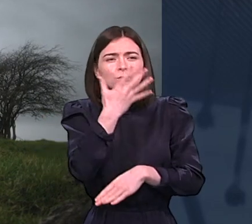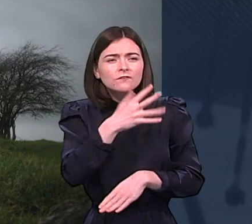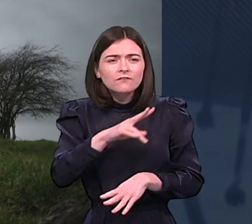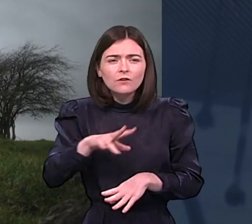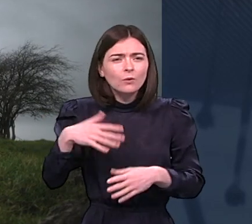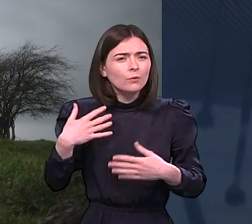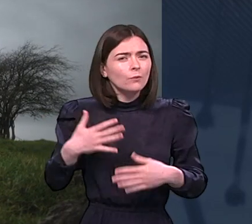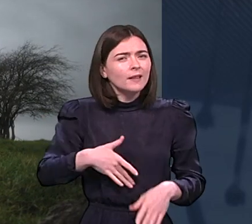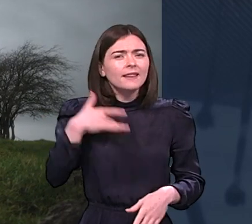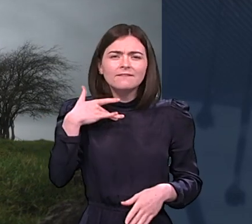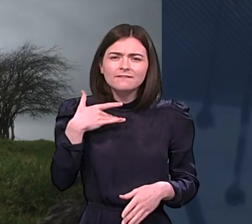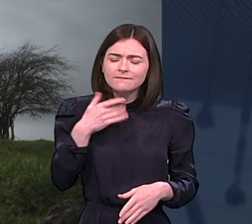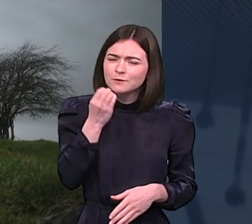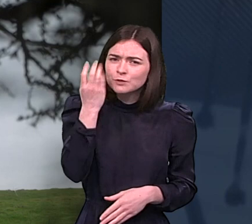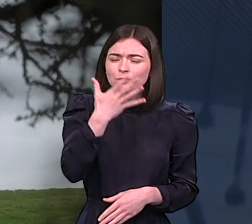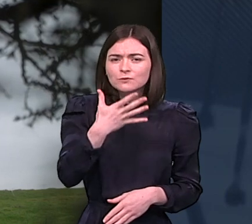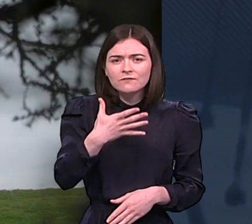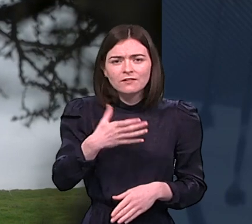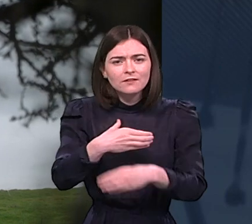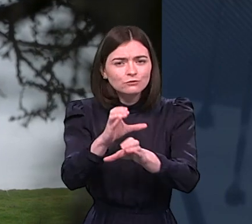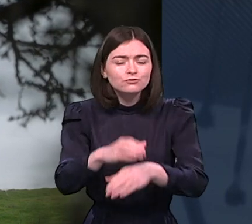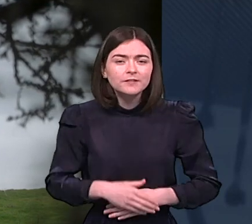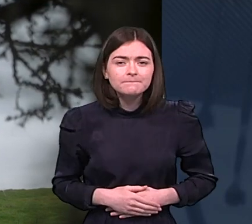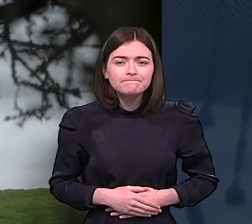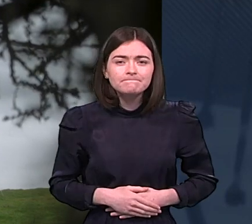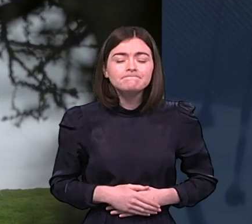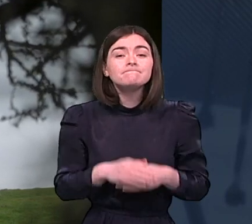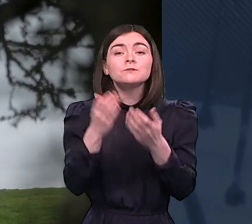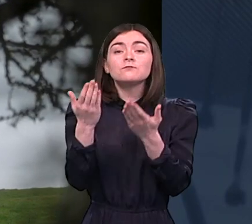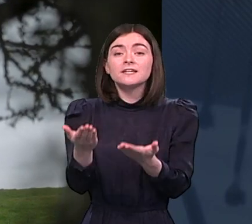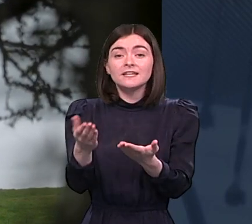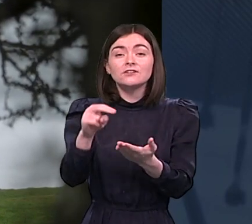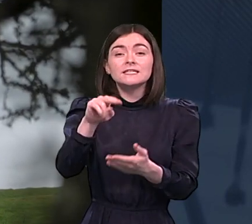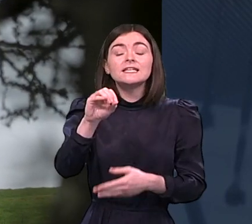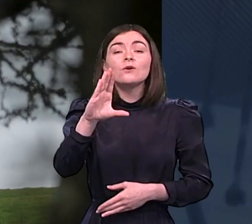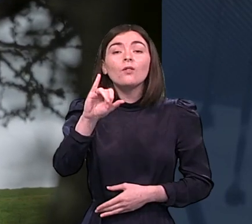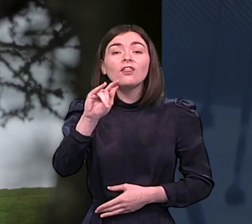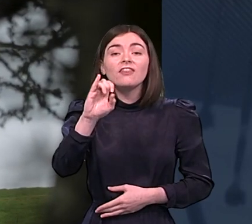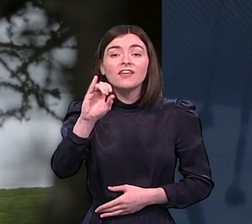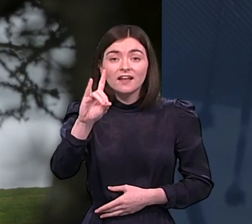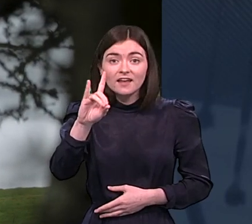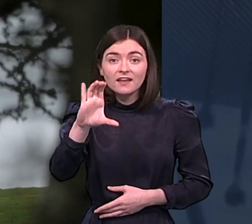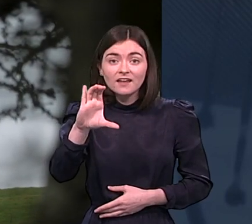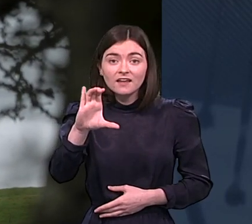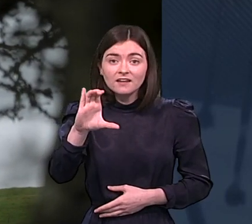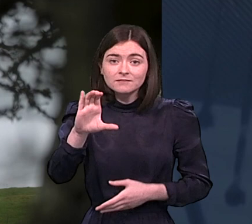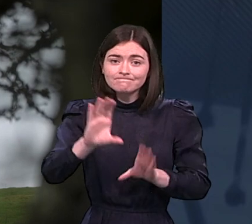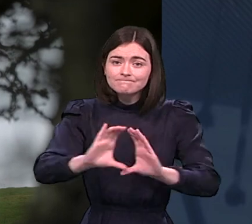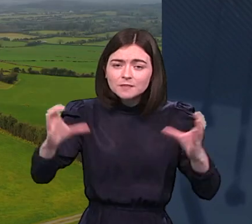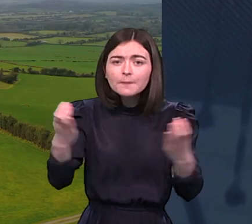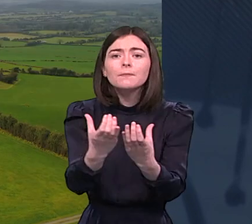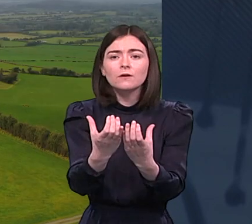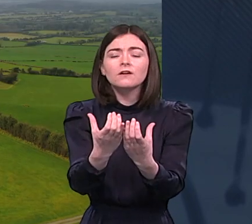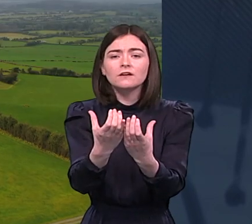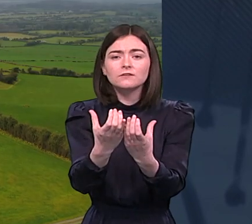We live in a very beautiful country. Just over here is a Neolithic chamber, which is actually known as St. Patrick's Bed.